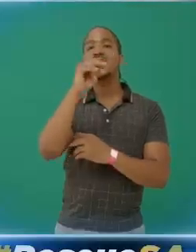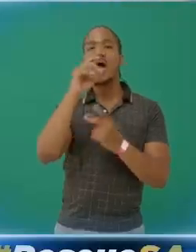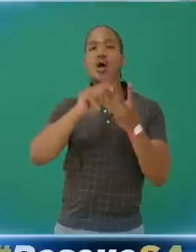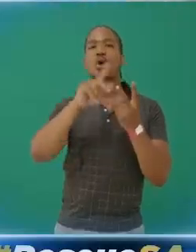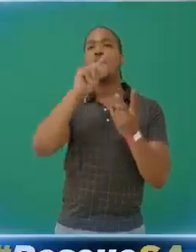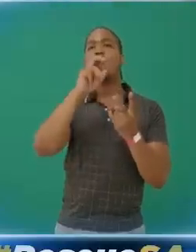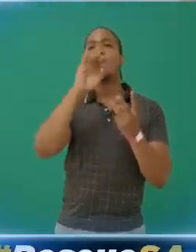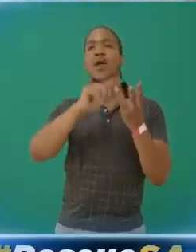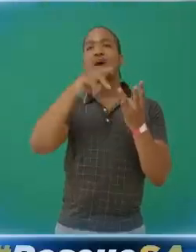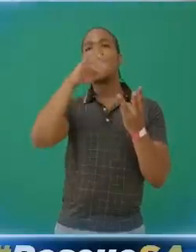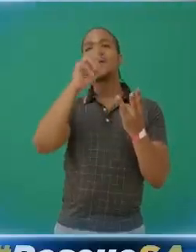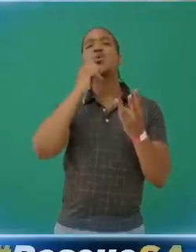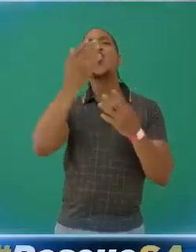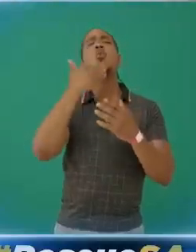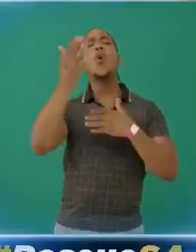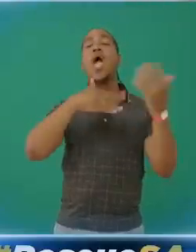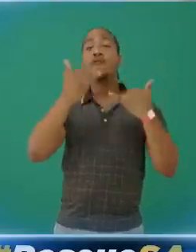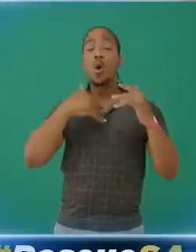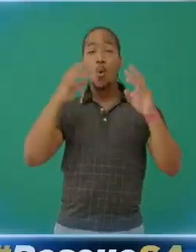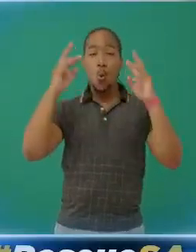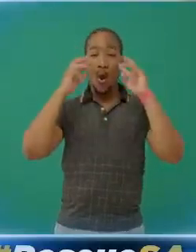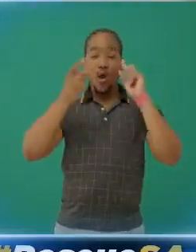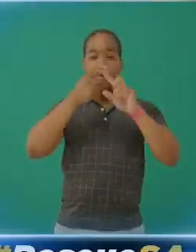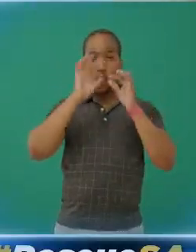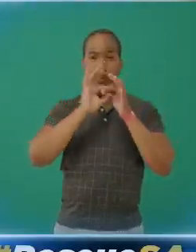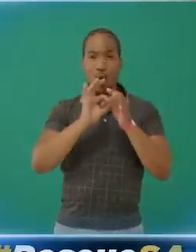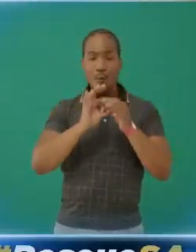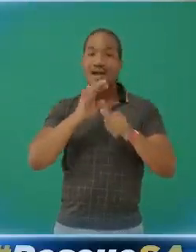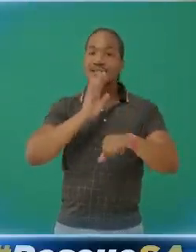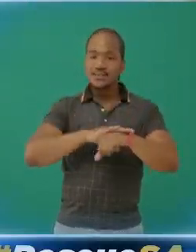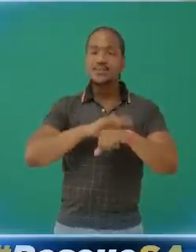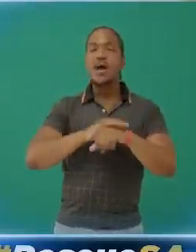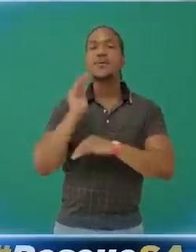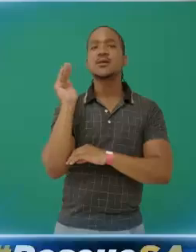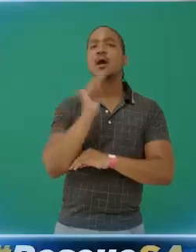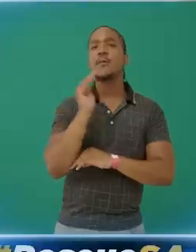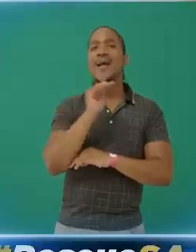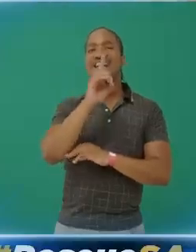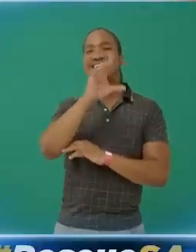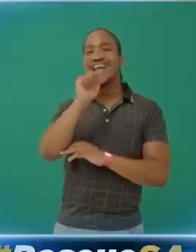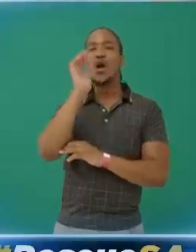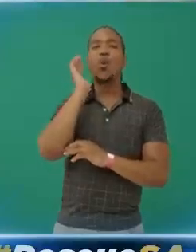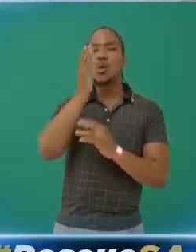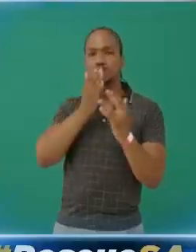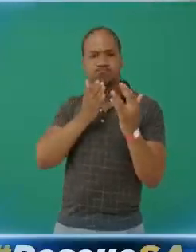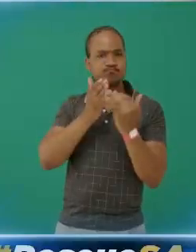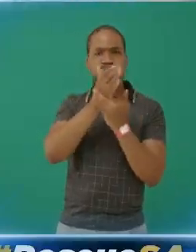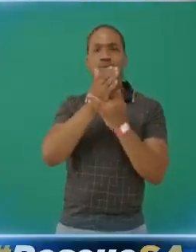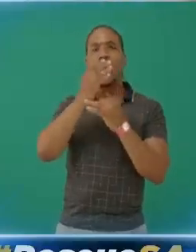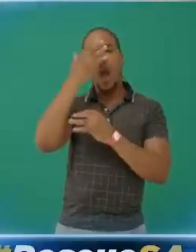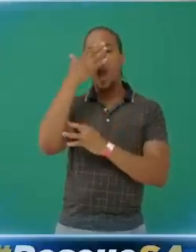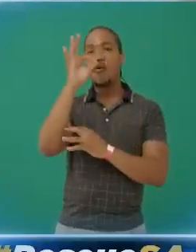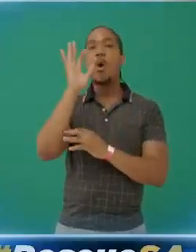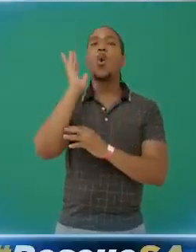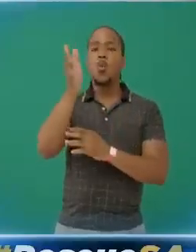to Peter, to whoever is watching from home, that the time is coming. The DA is going to enter the union buildings. We are going to rescue